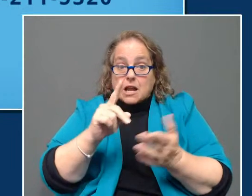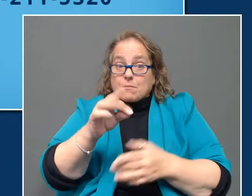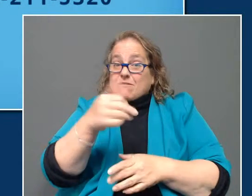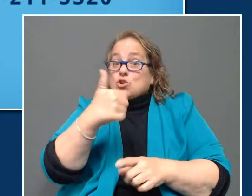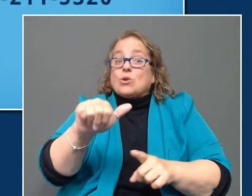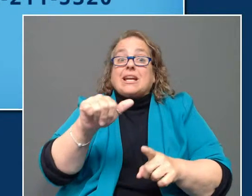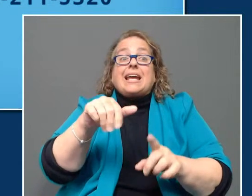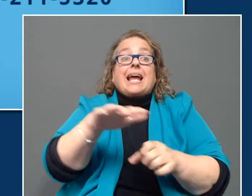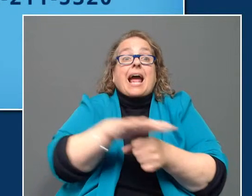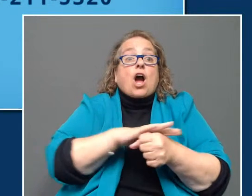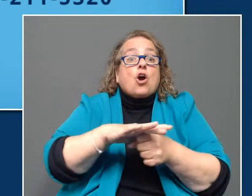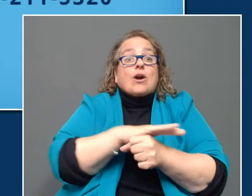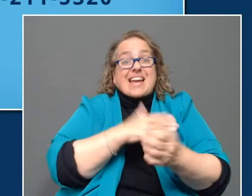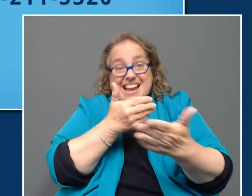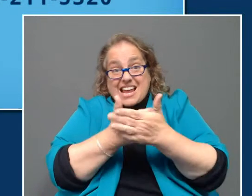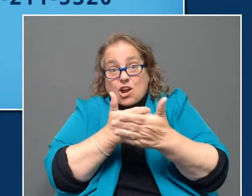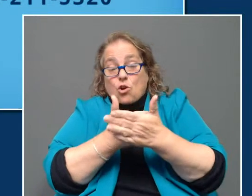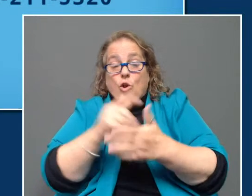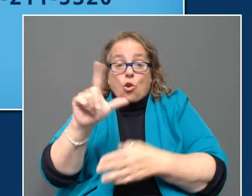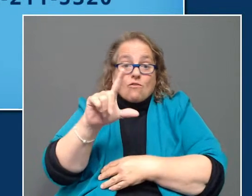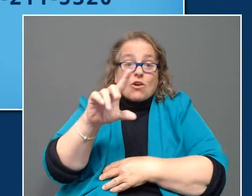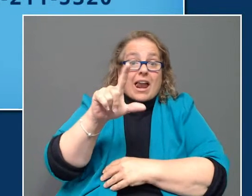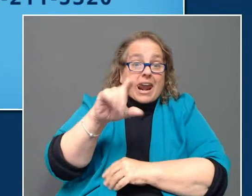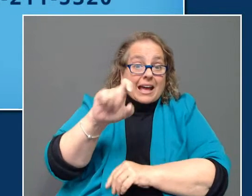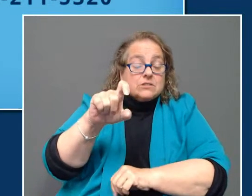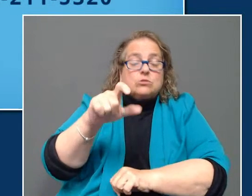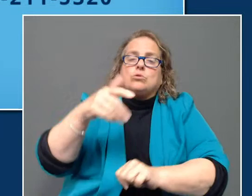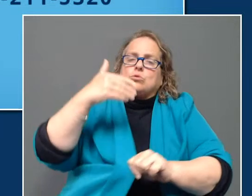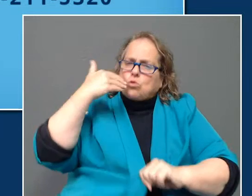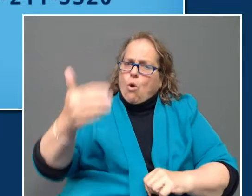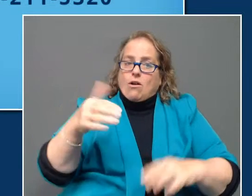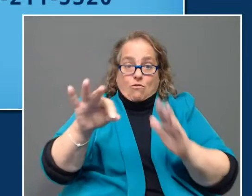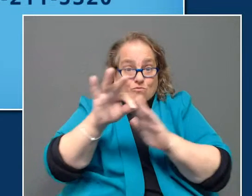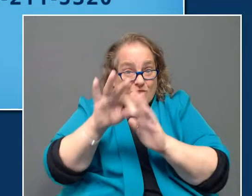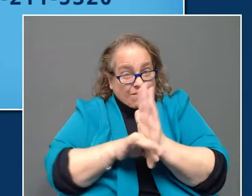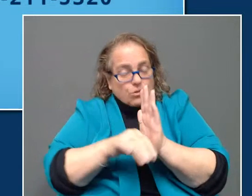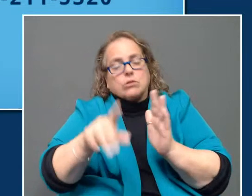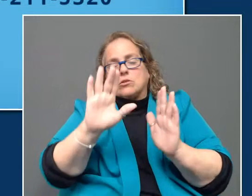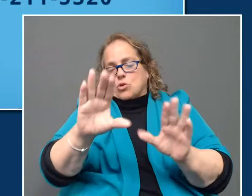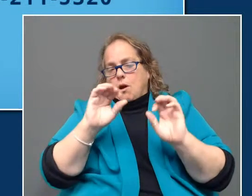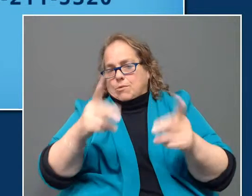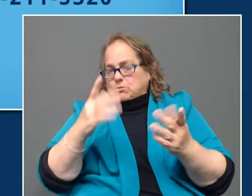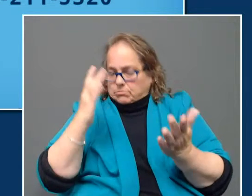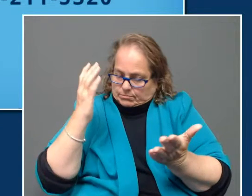in the area close to Louisville or Lexington or Frankfort, this is your opportunity.